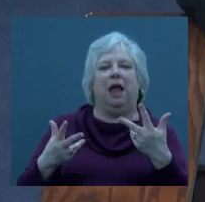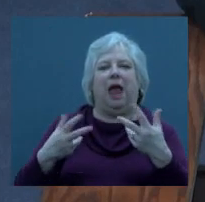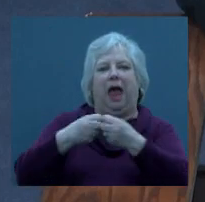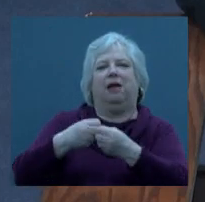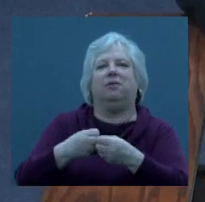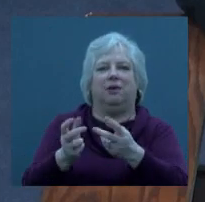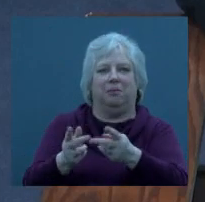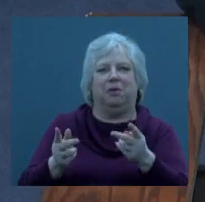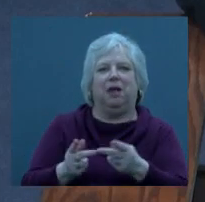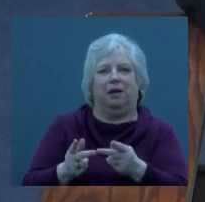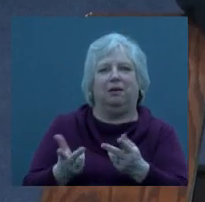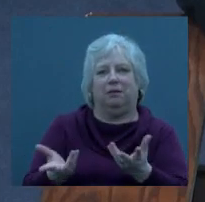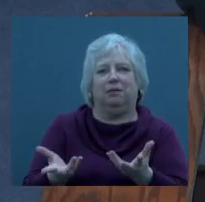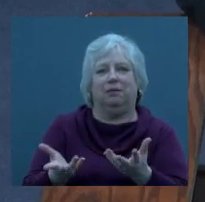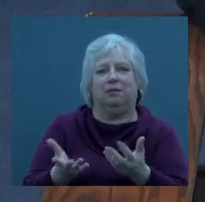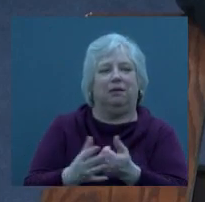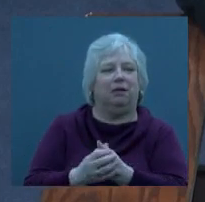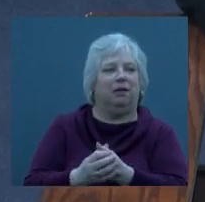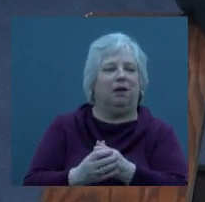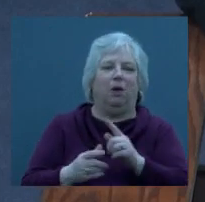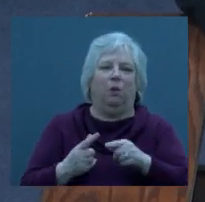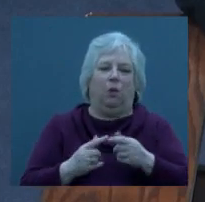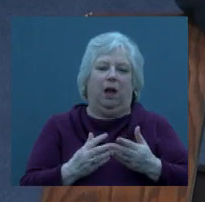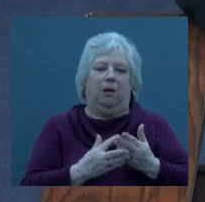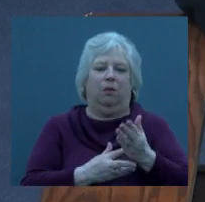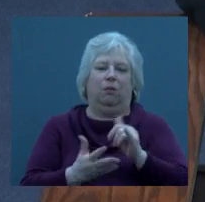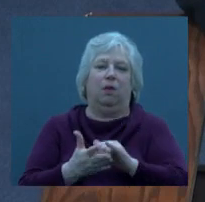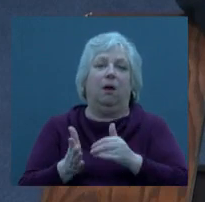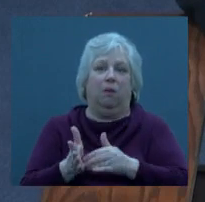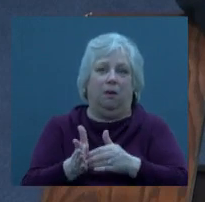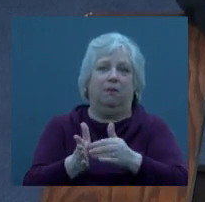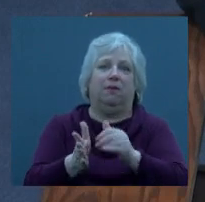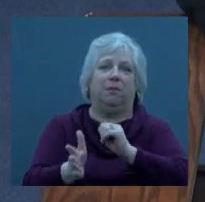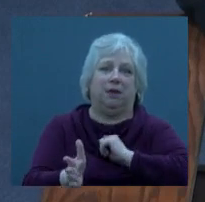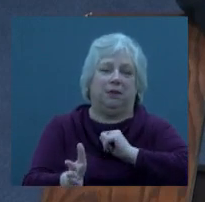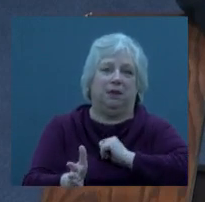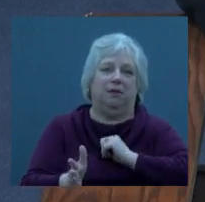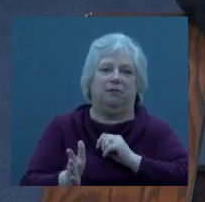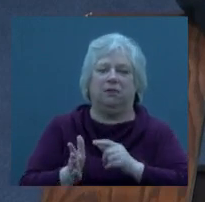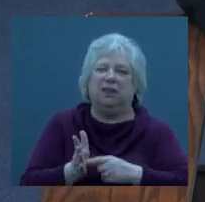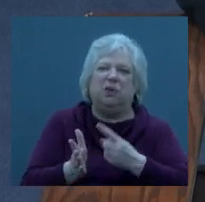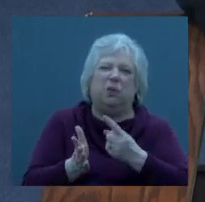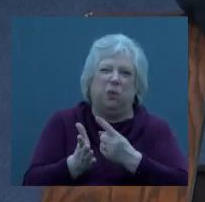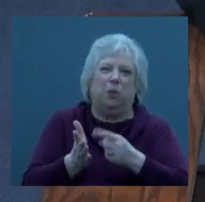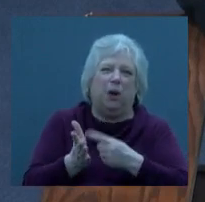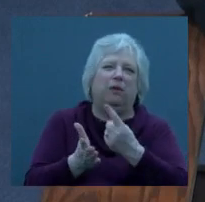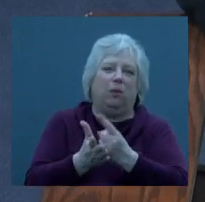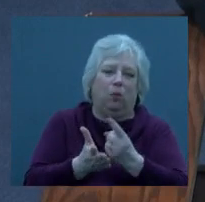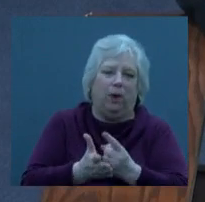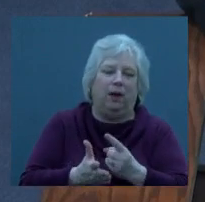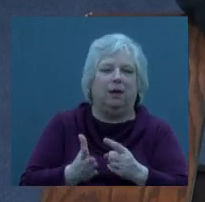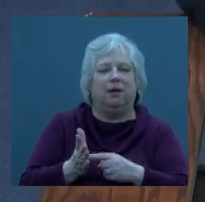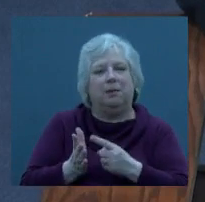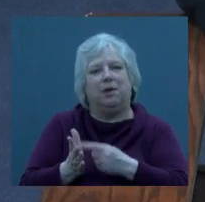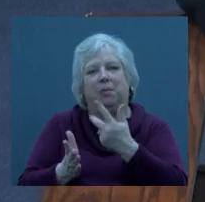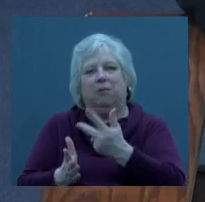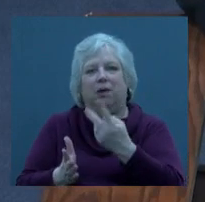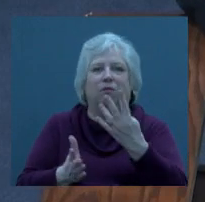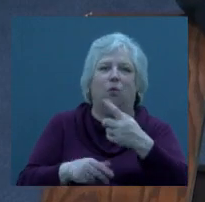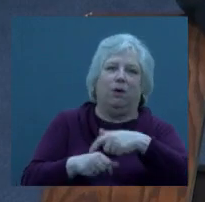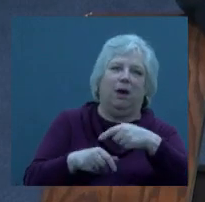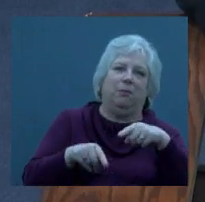place. But I go through that pretty often, at least once a week and sometimes 3 and 4 times a